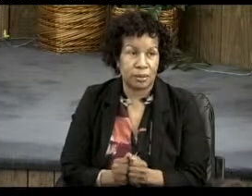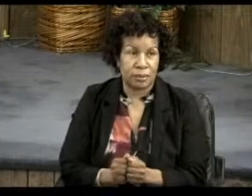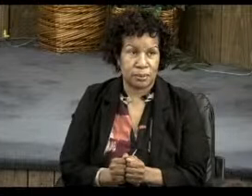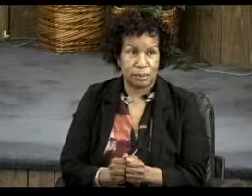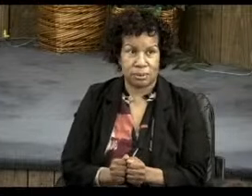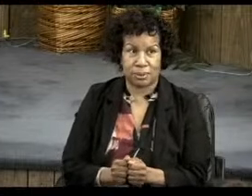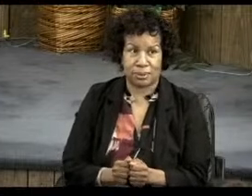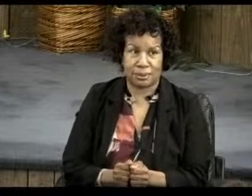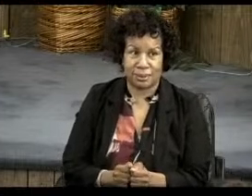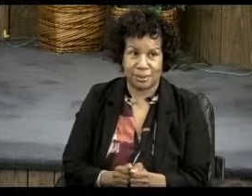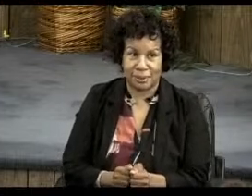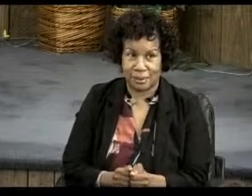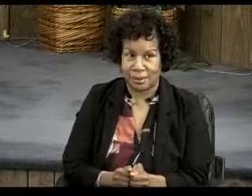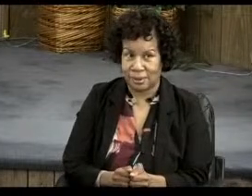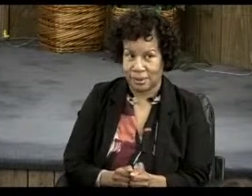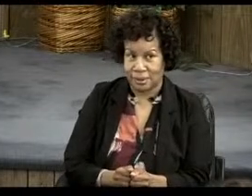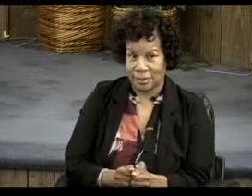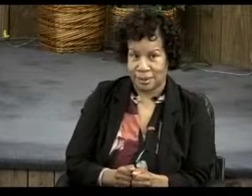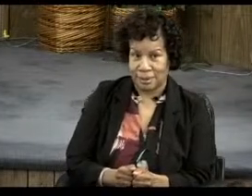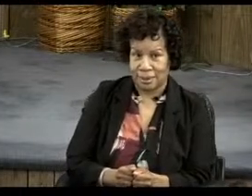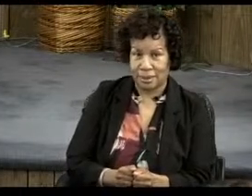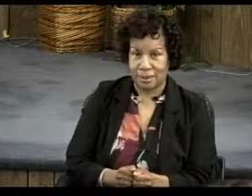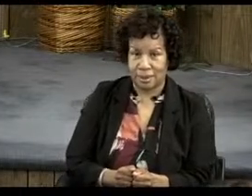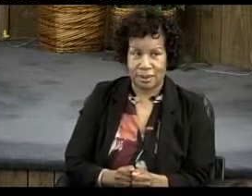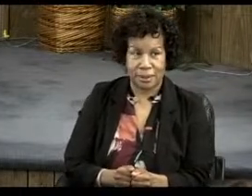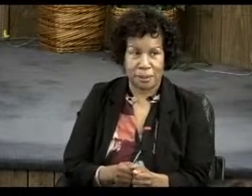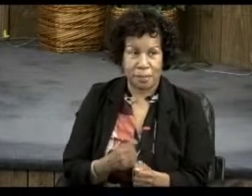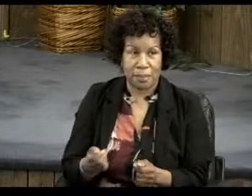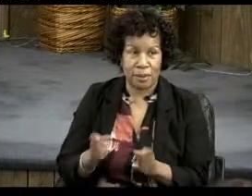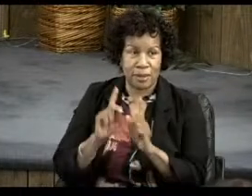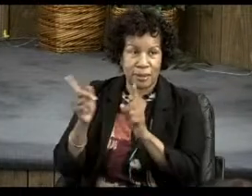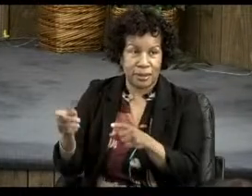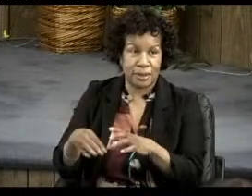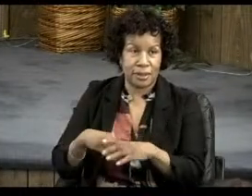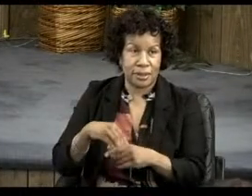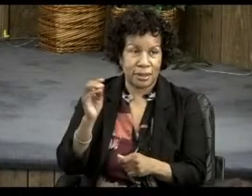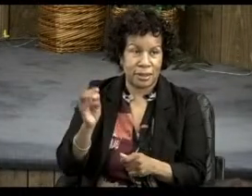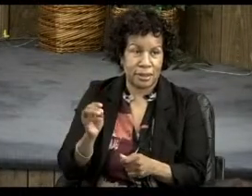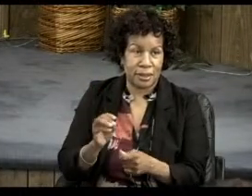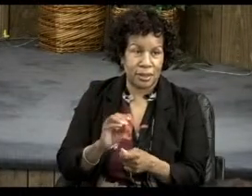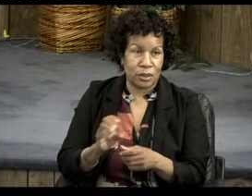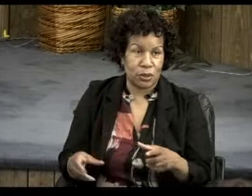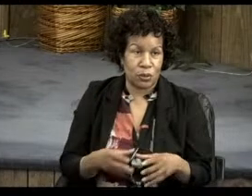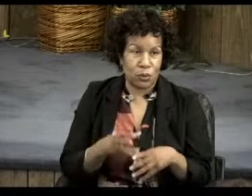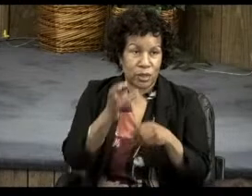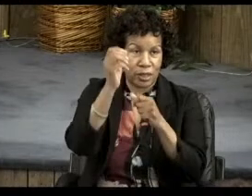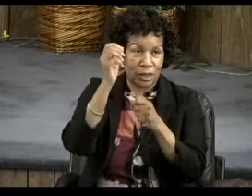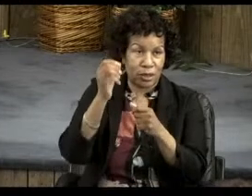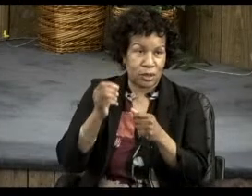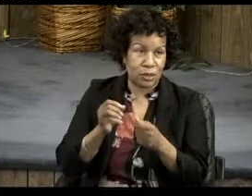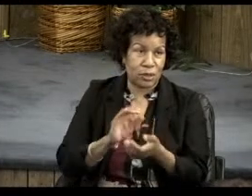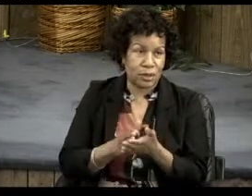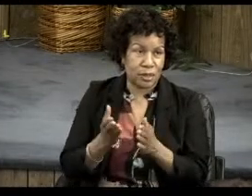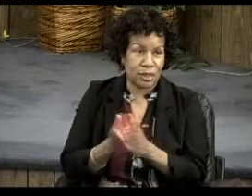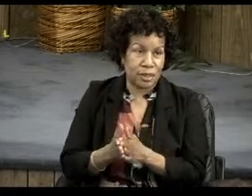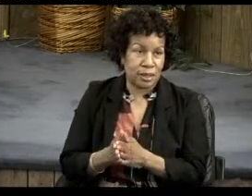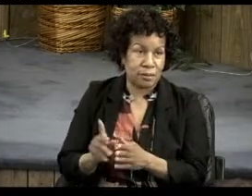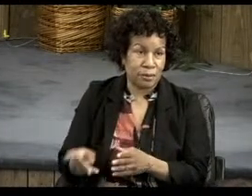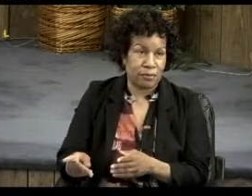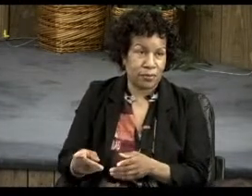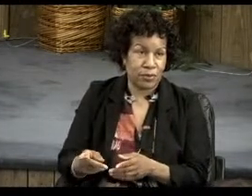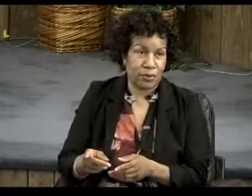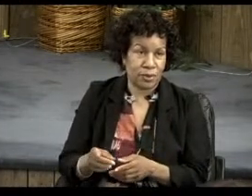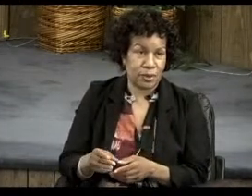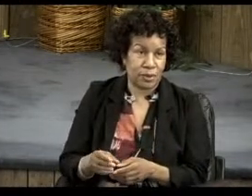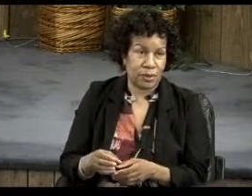between them. Oh, thank you so much for standing. And there went out a champion out of the camp of the Philistines named Goliath